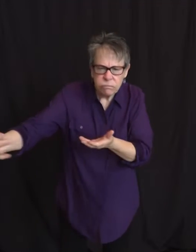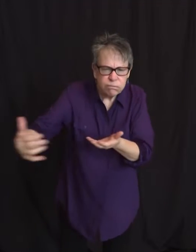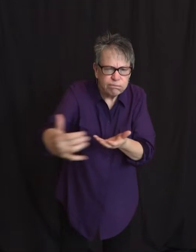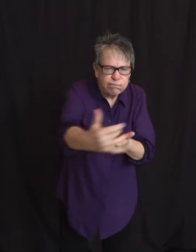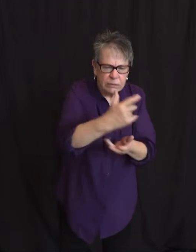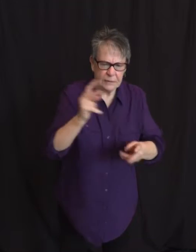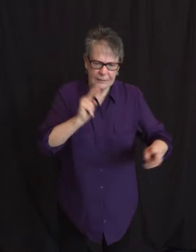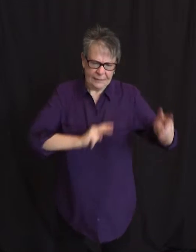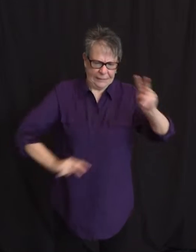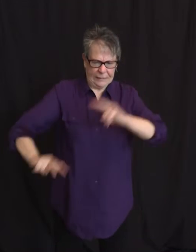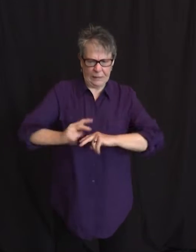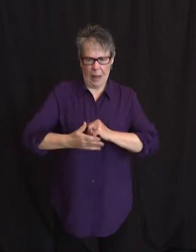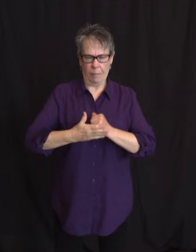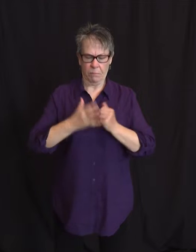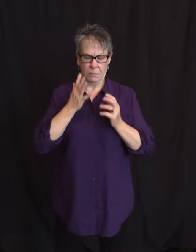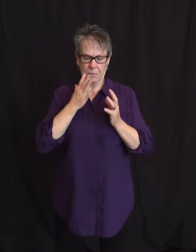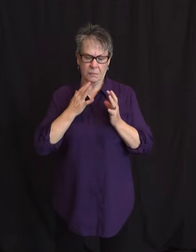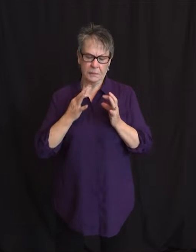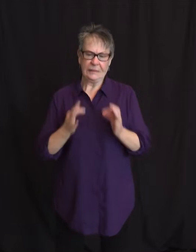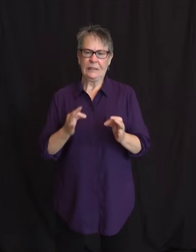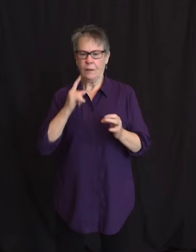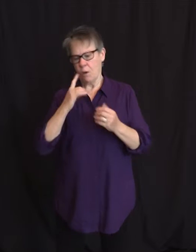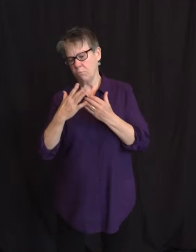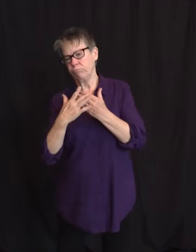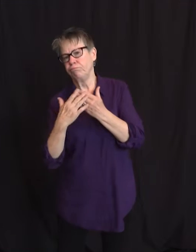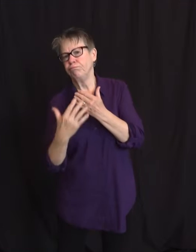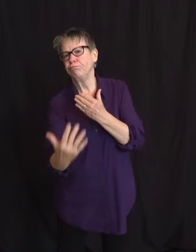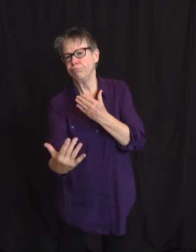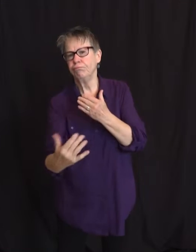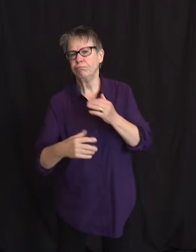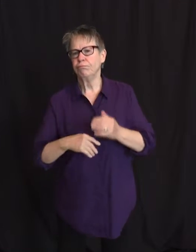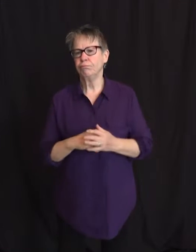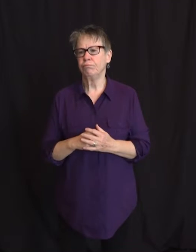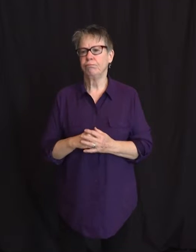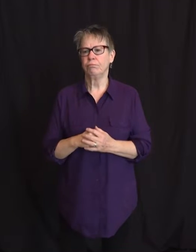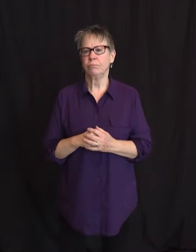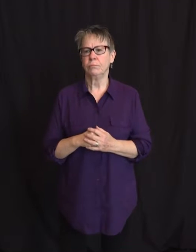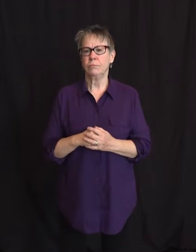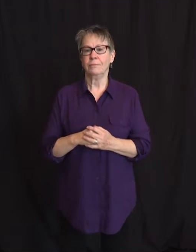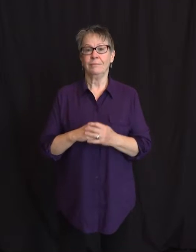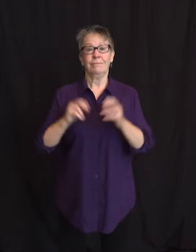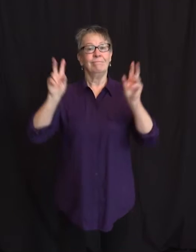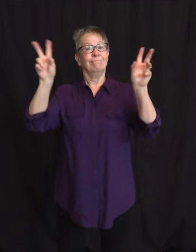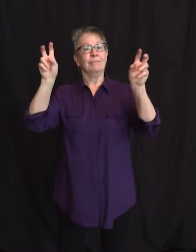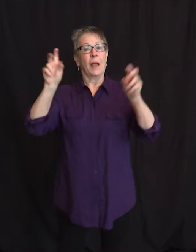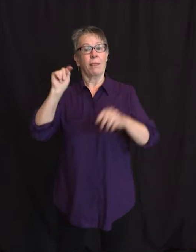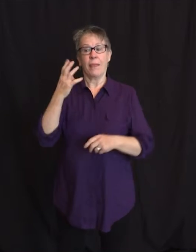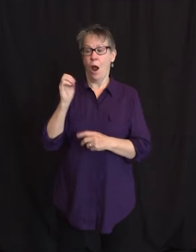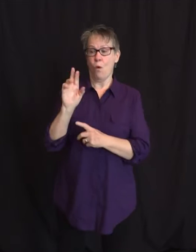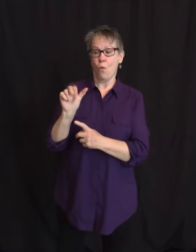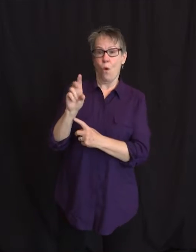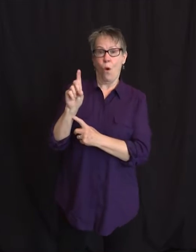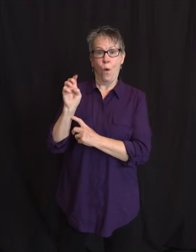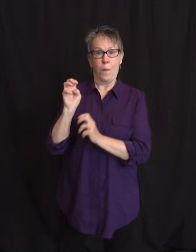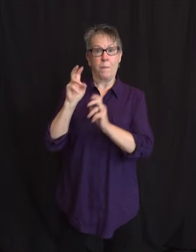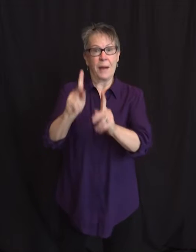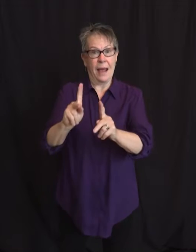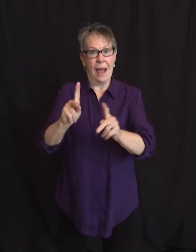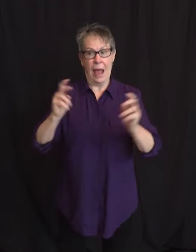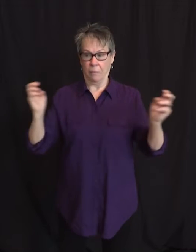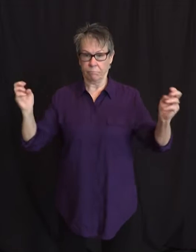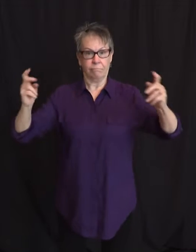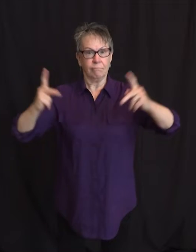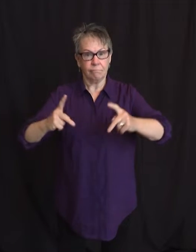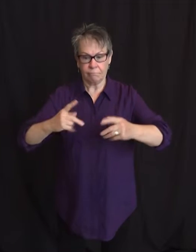data, science, health progress, and common sense. We will use rigorous standards that are equally smart